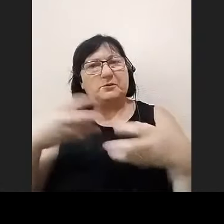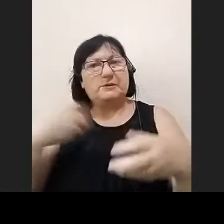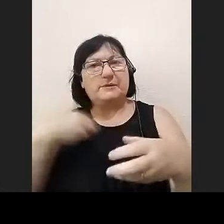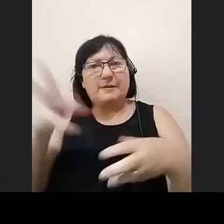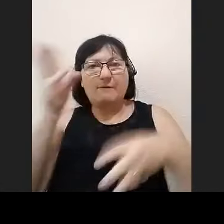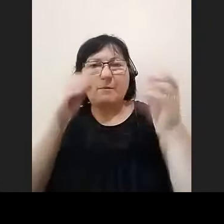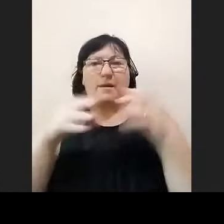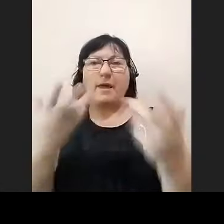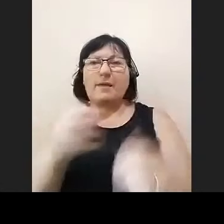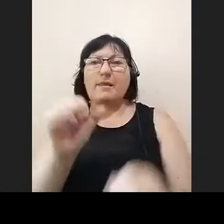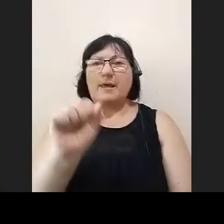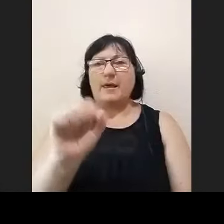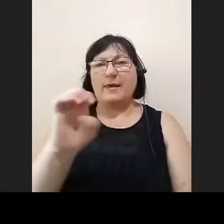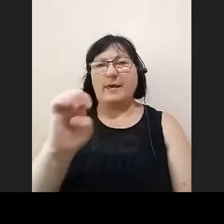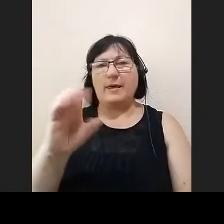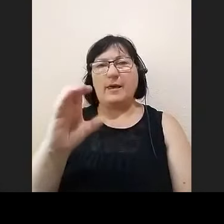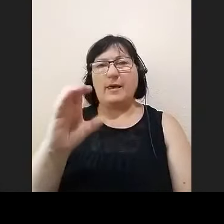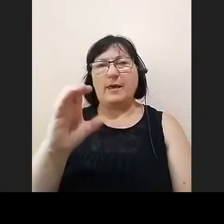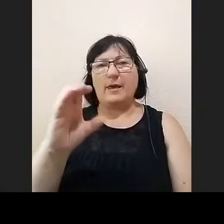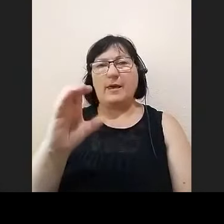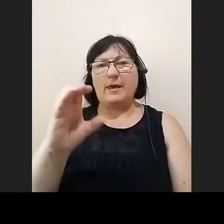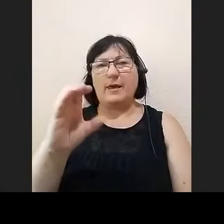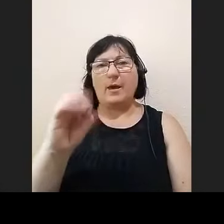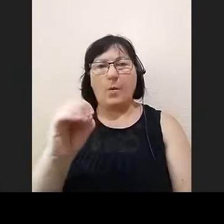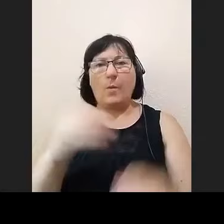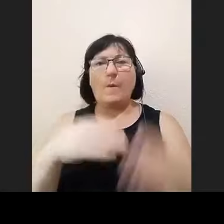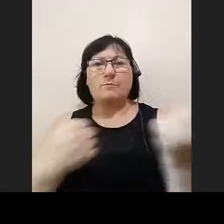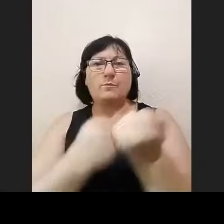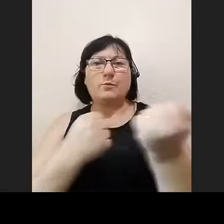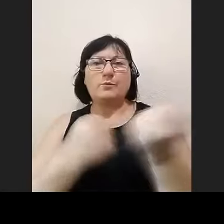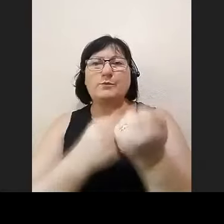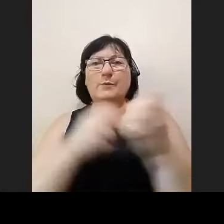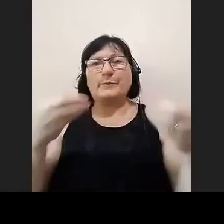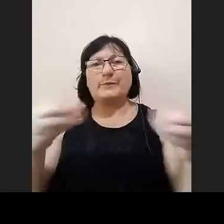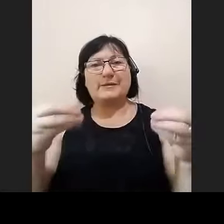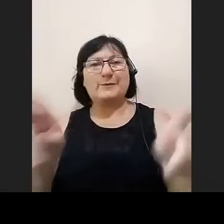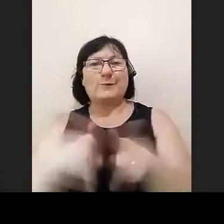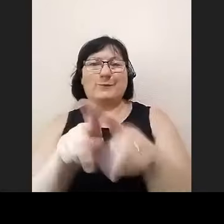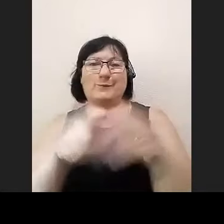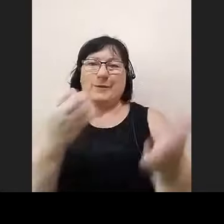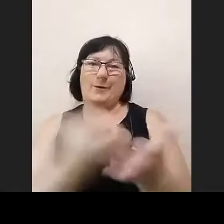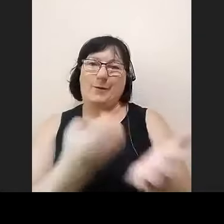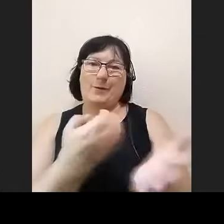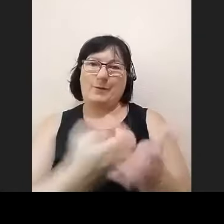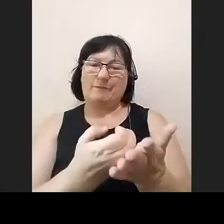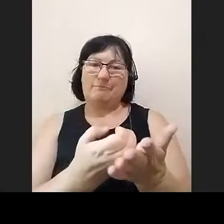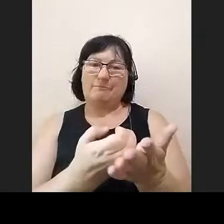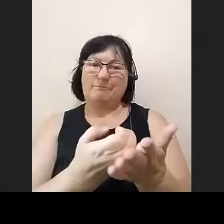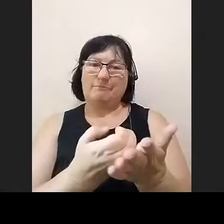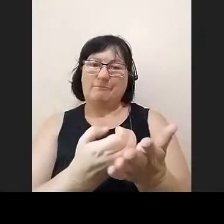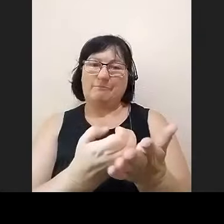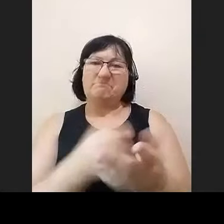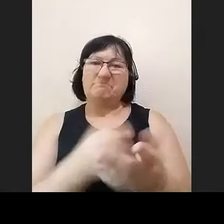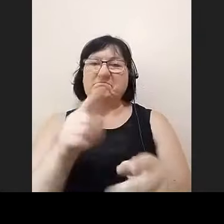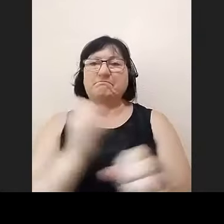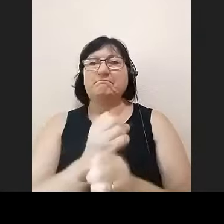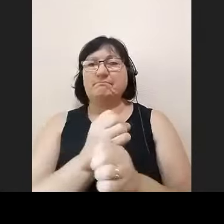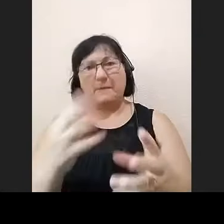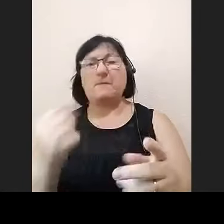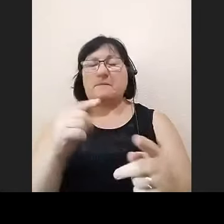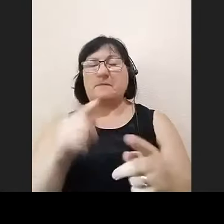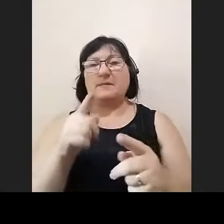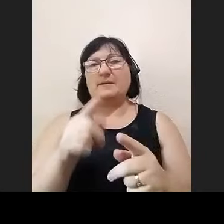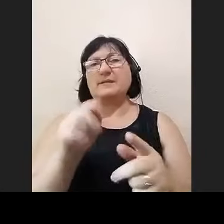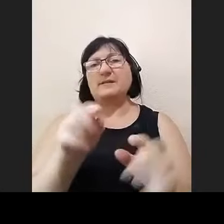boosting business as well as the economy. It is clear that this shift is here to stay and definitely sets the tone for